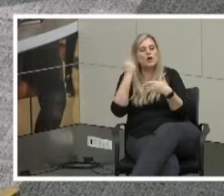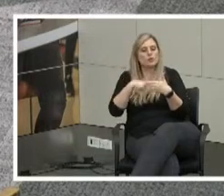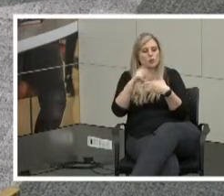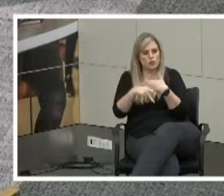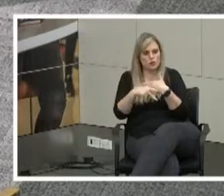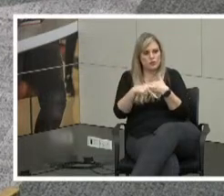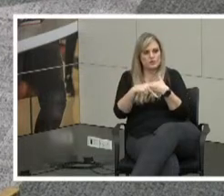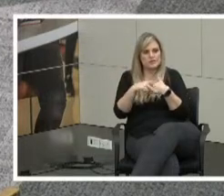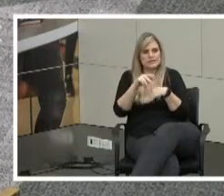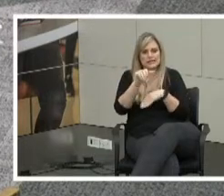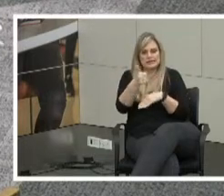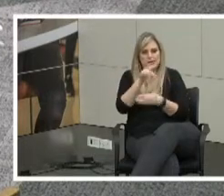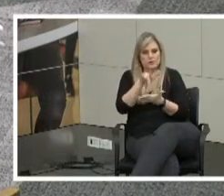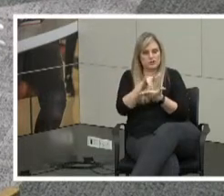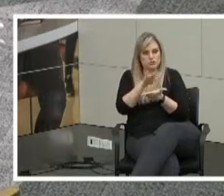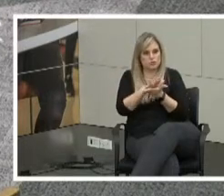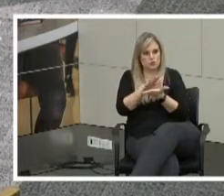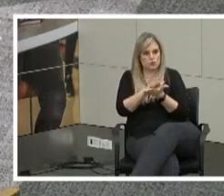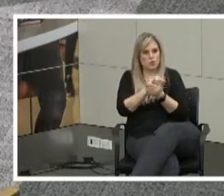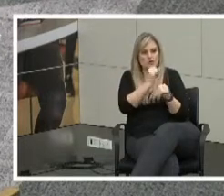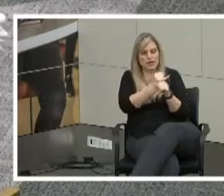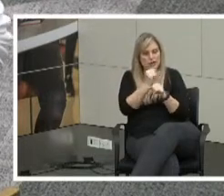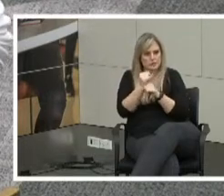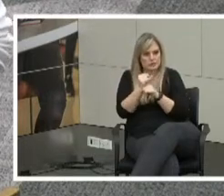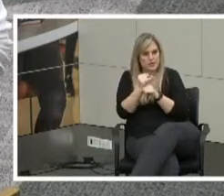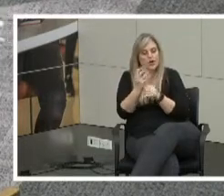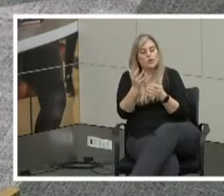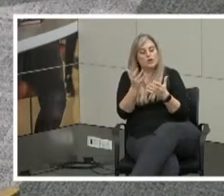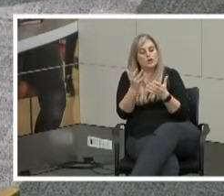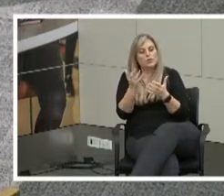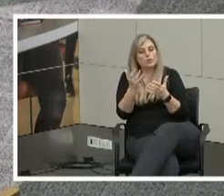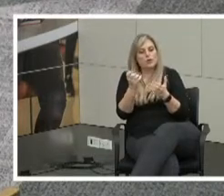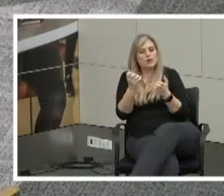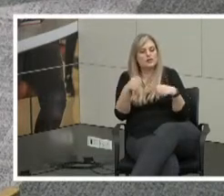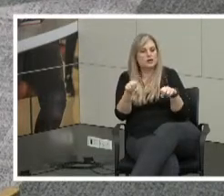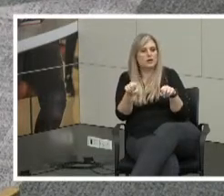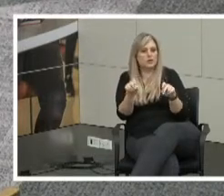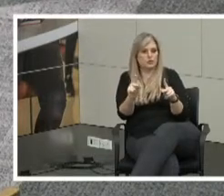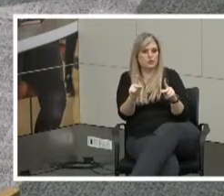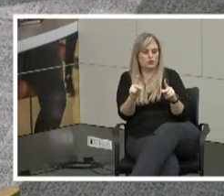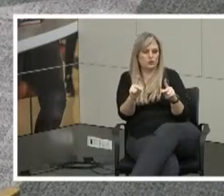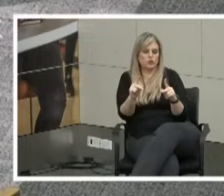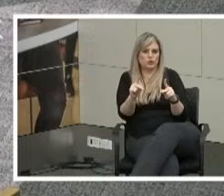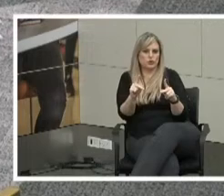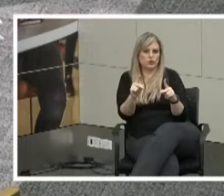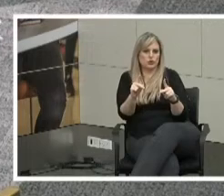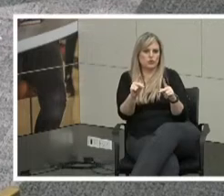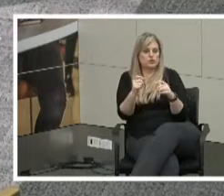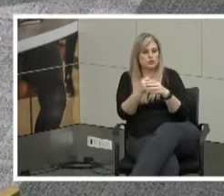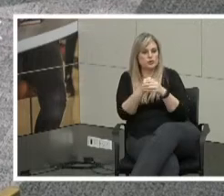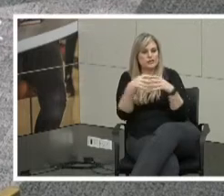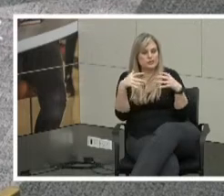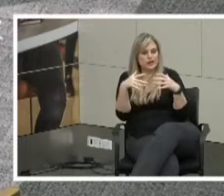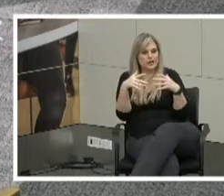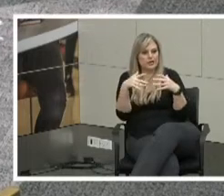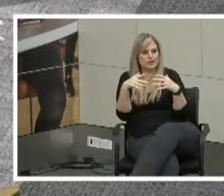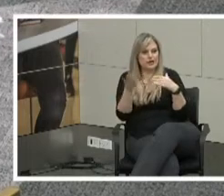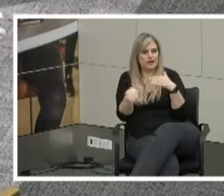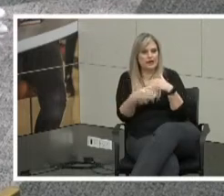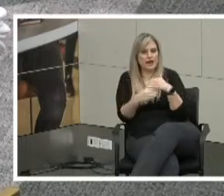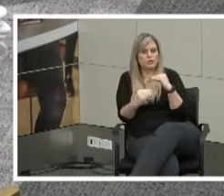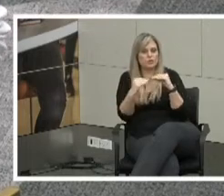10 middle school campuses and we would enjoy the opportunity to expand to additional